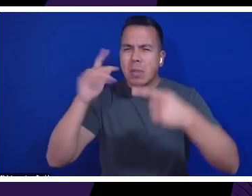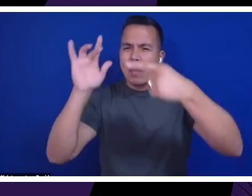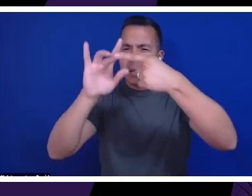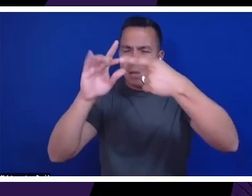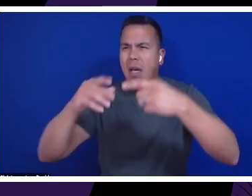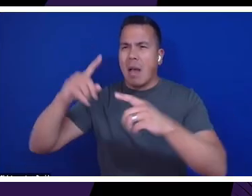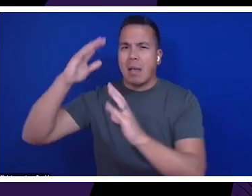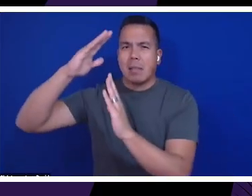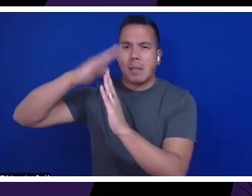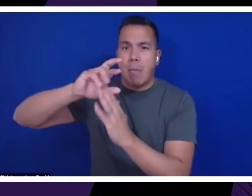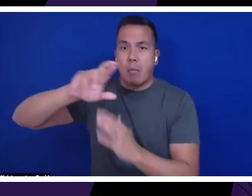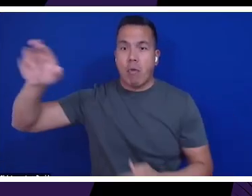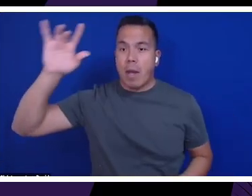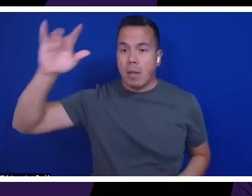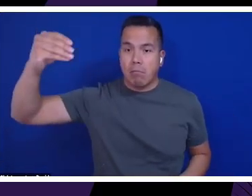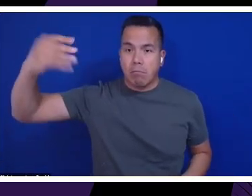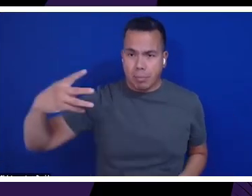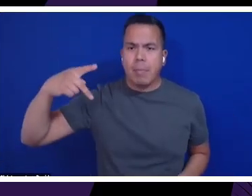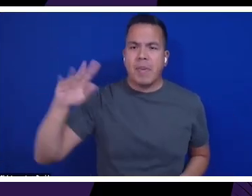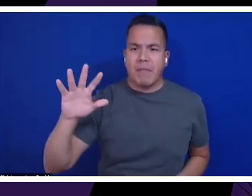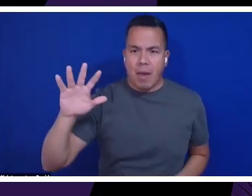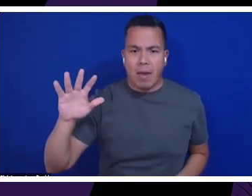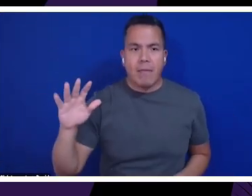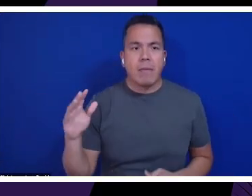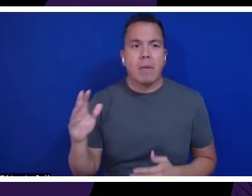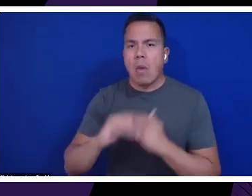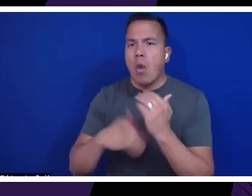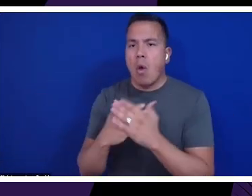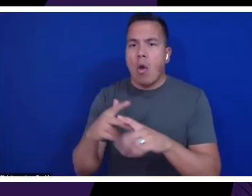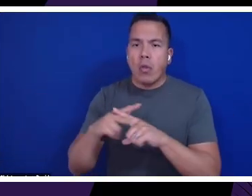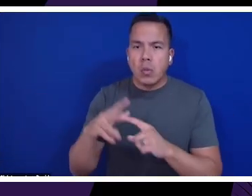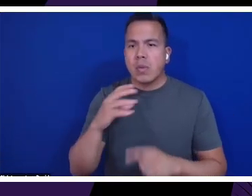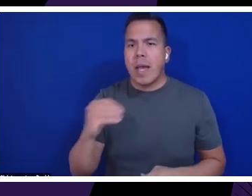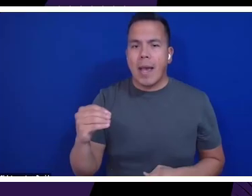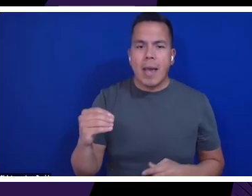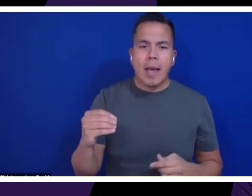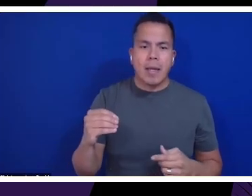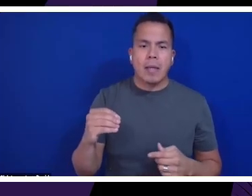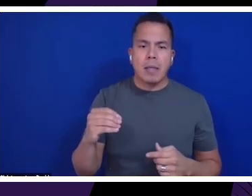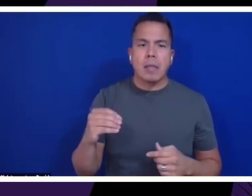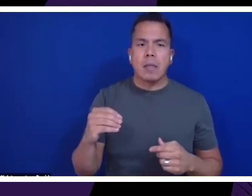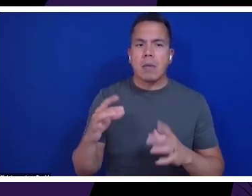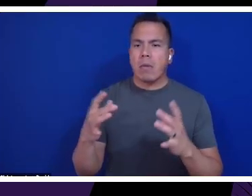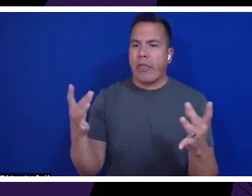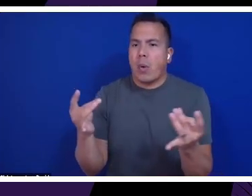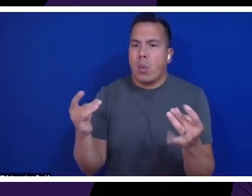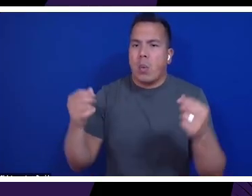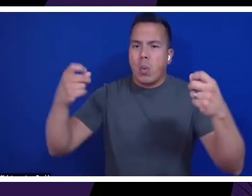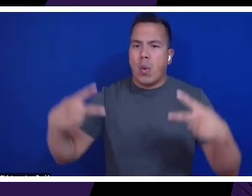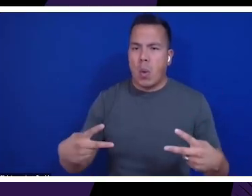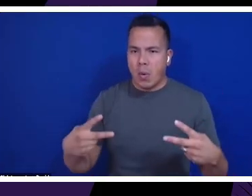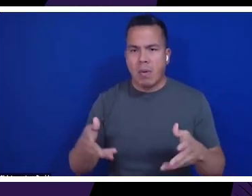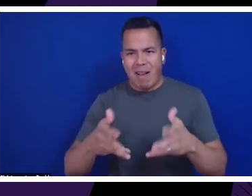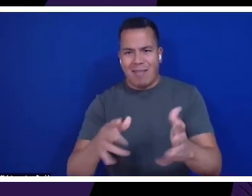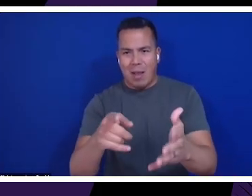It extends the processing development environment with the tools and the glue code that enable it to build for you to